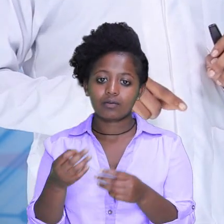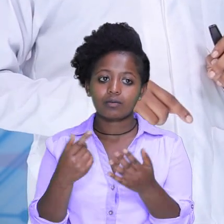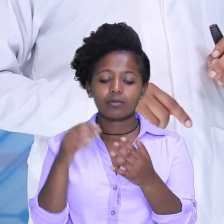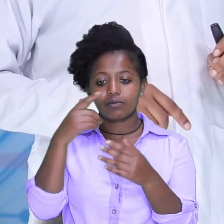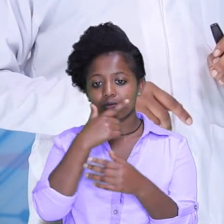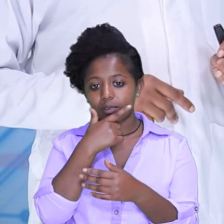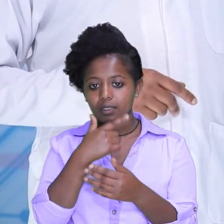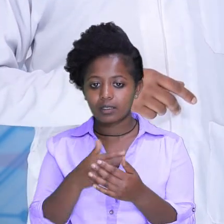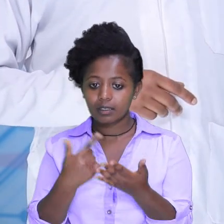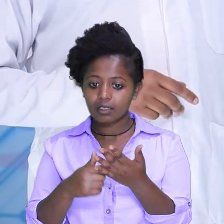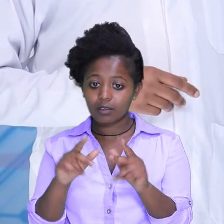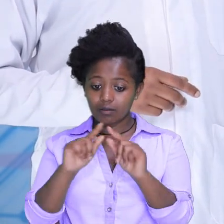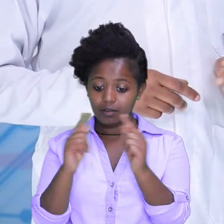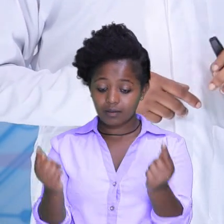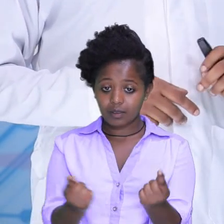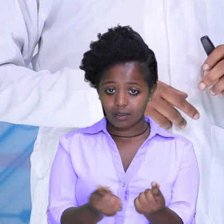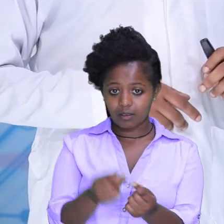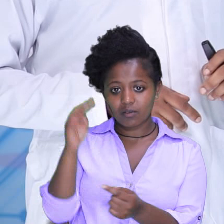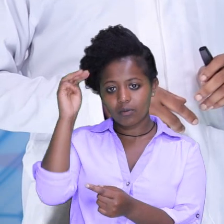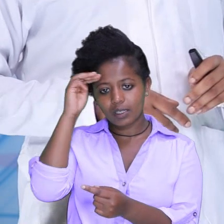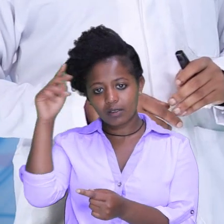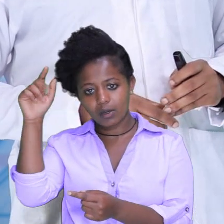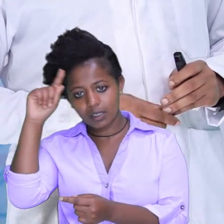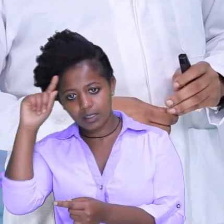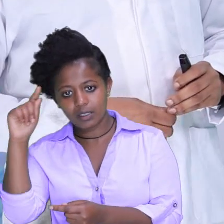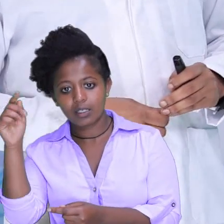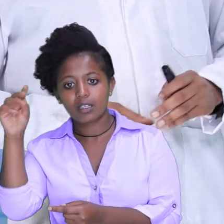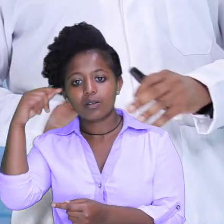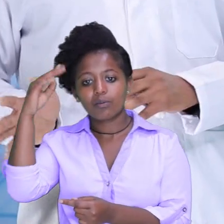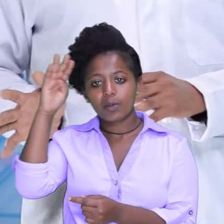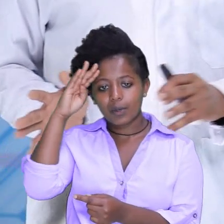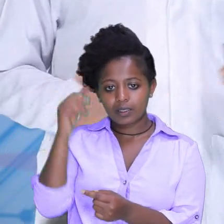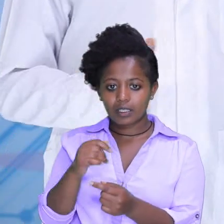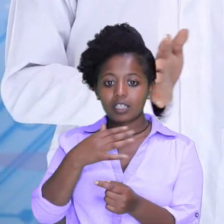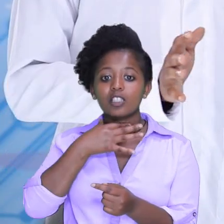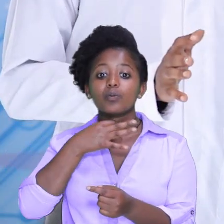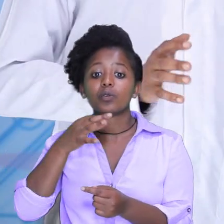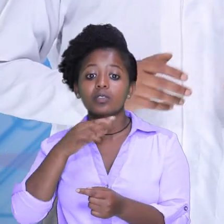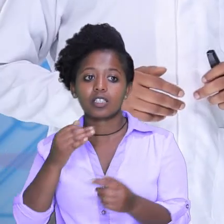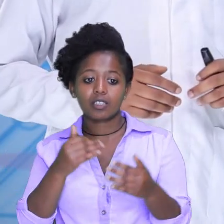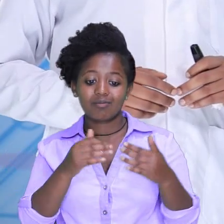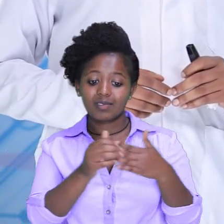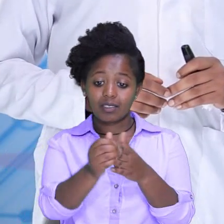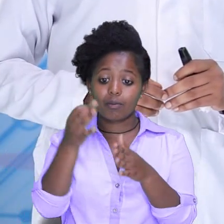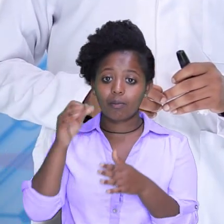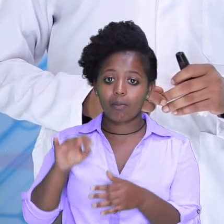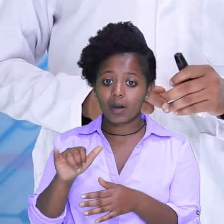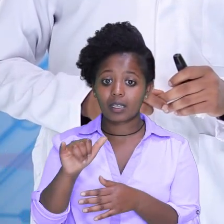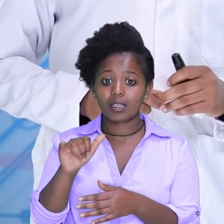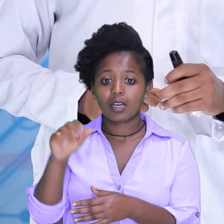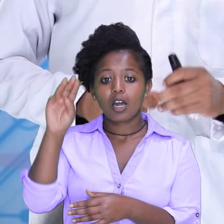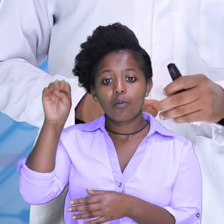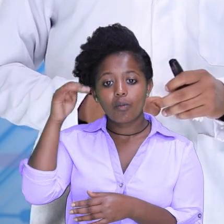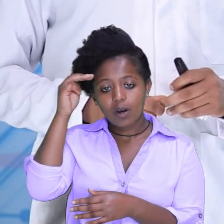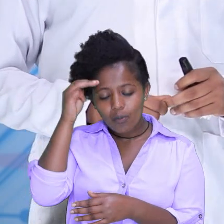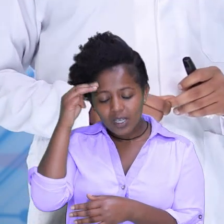group, Mahatma Gandhi, Nehru, B. Patel, the Muslim League was led by Muhammad